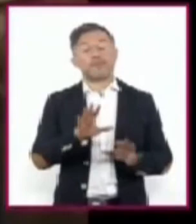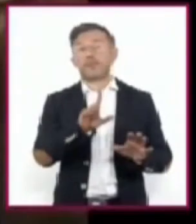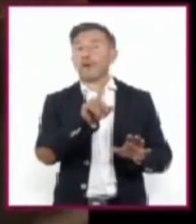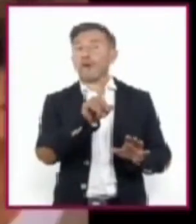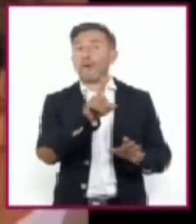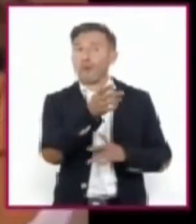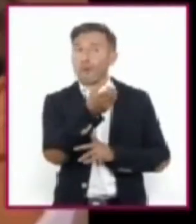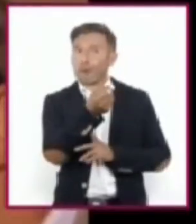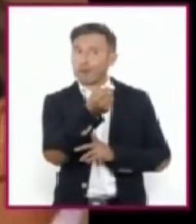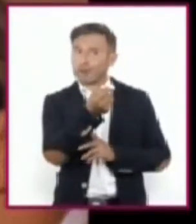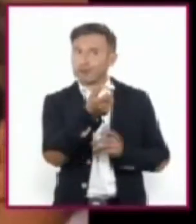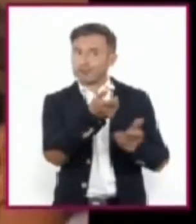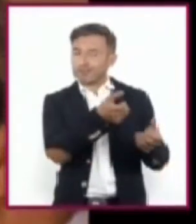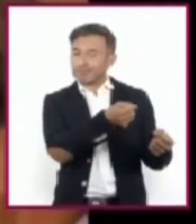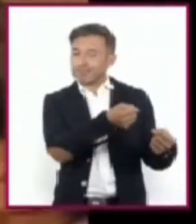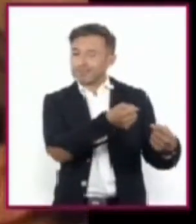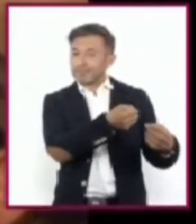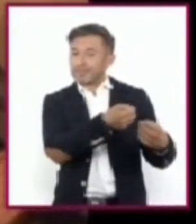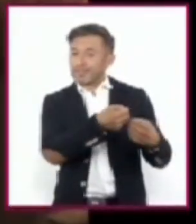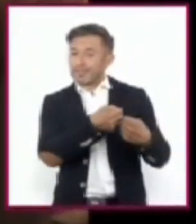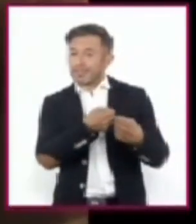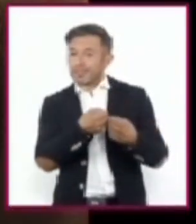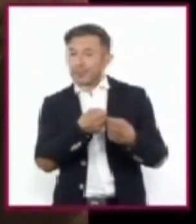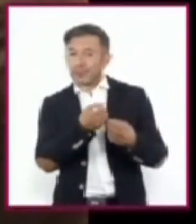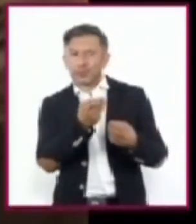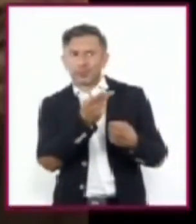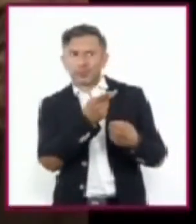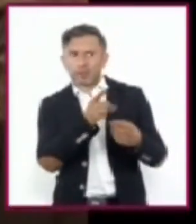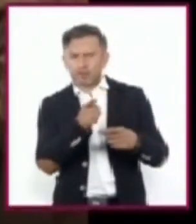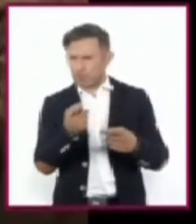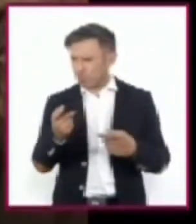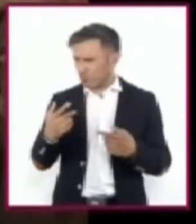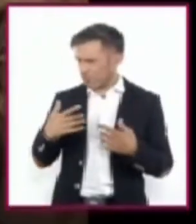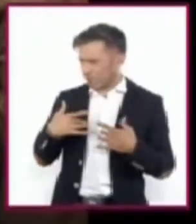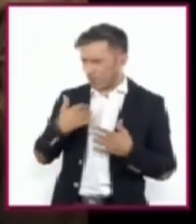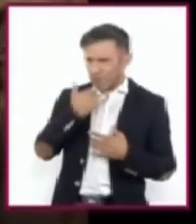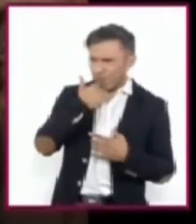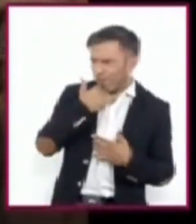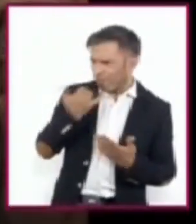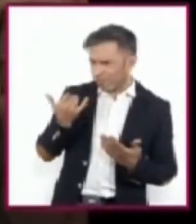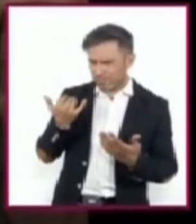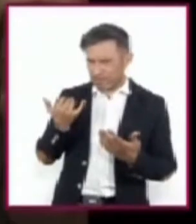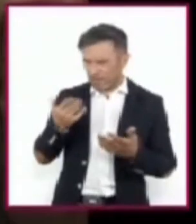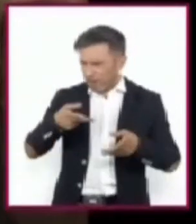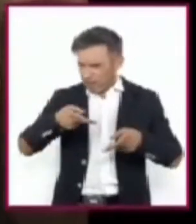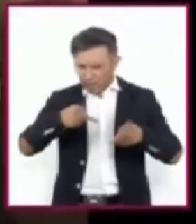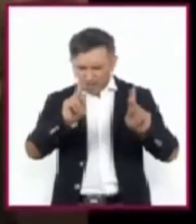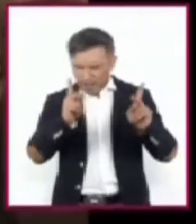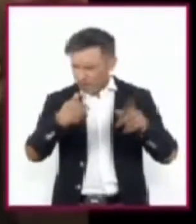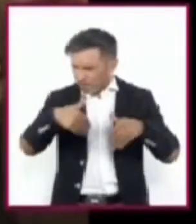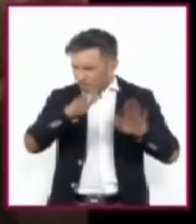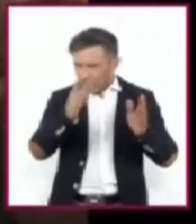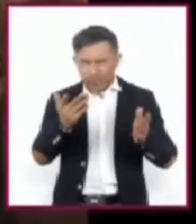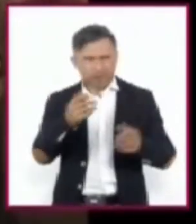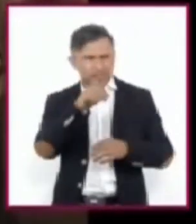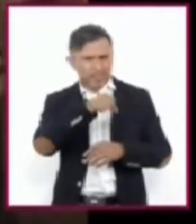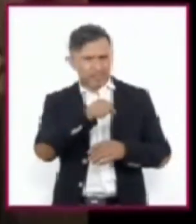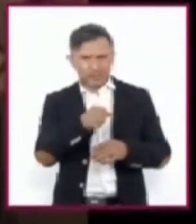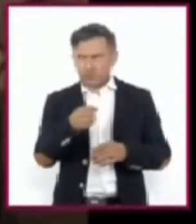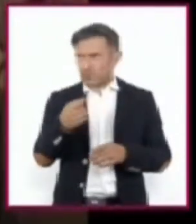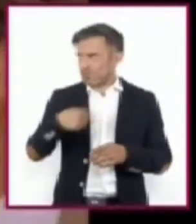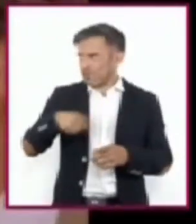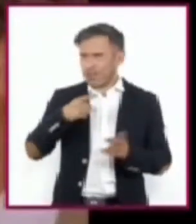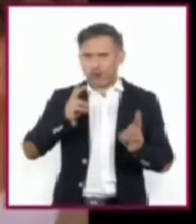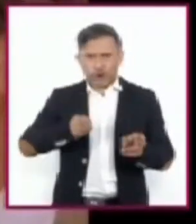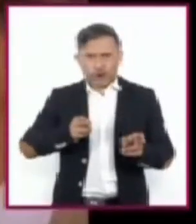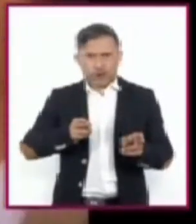minute. You two come here. What's the matter? Leave him alone. Yeah, let us go. We're in a hurry. Robbie.